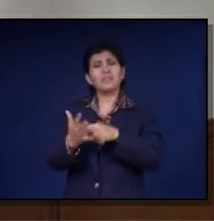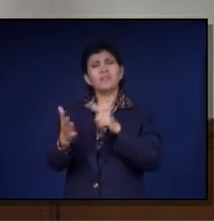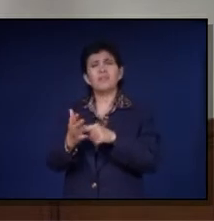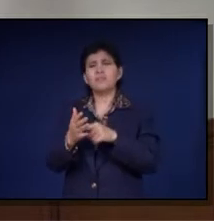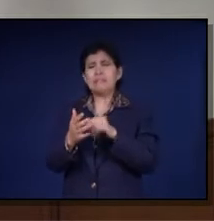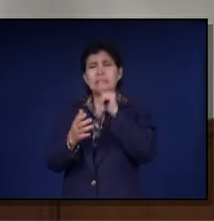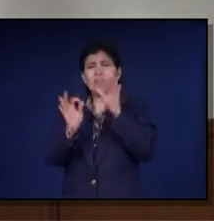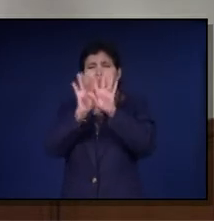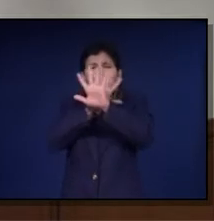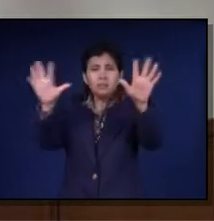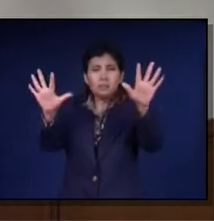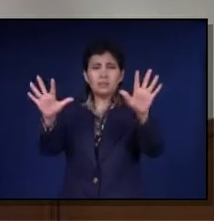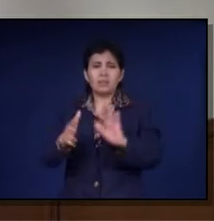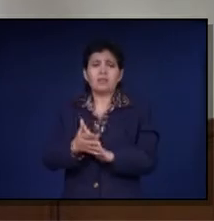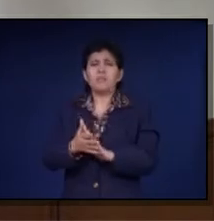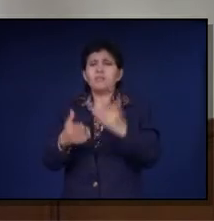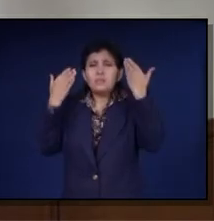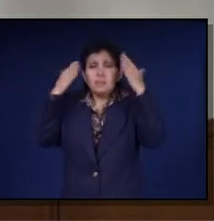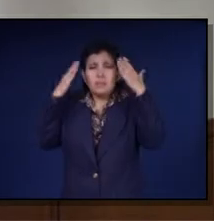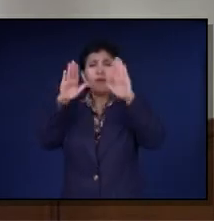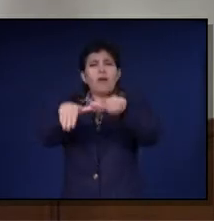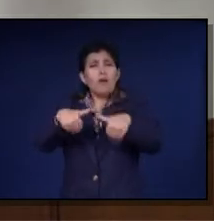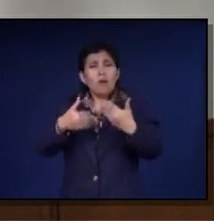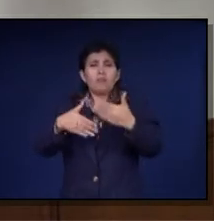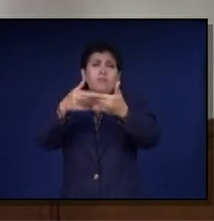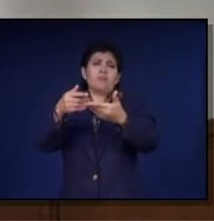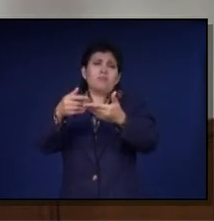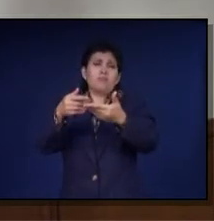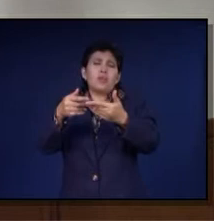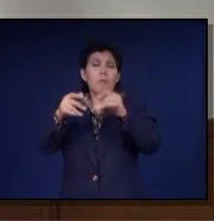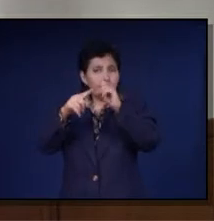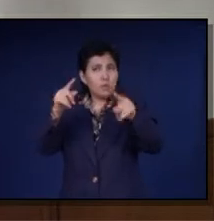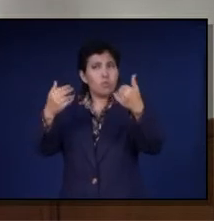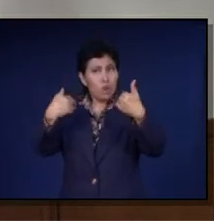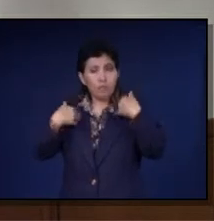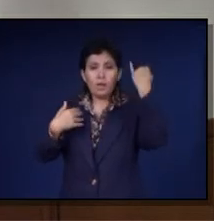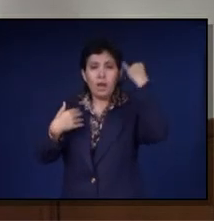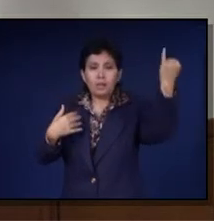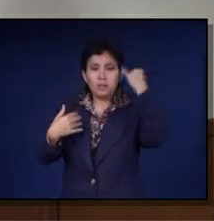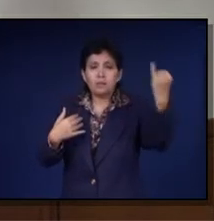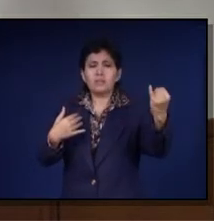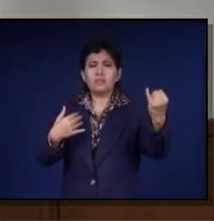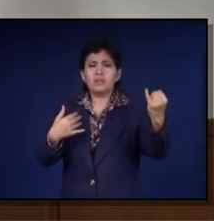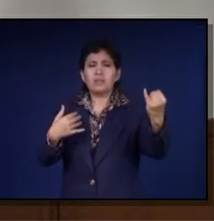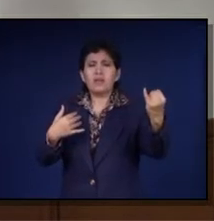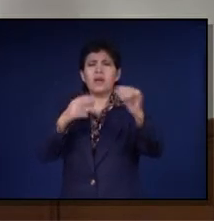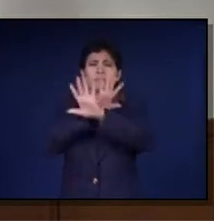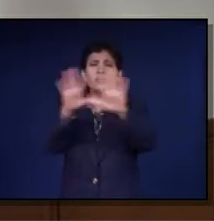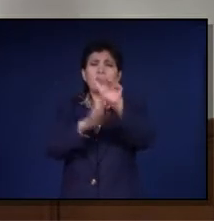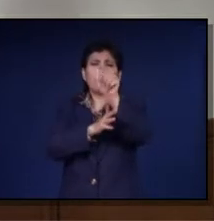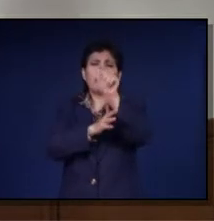what you're talking, you do not know how to portray it out, but you have an ideas, abstract ideas,